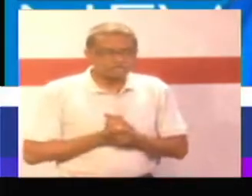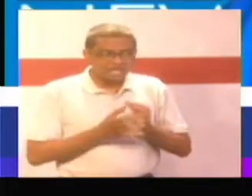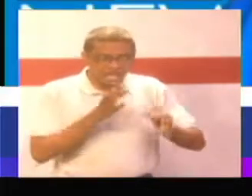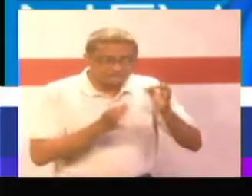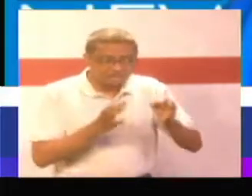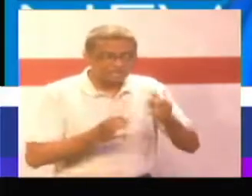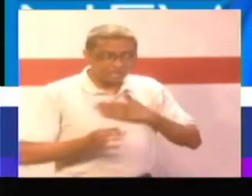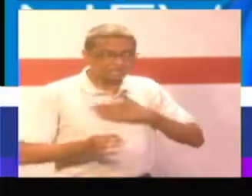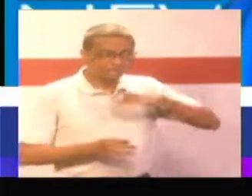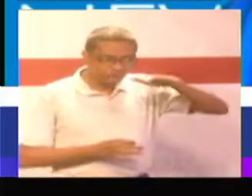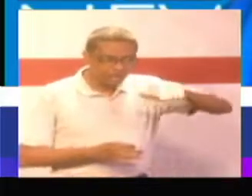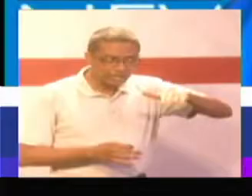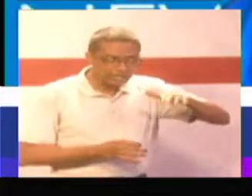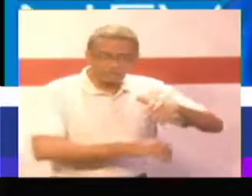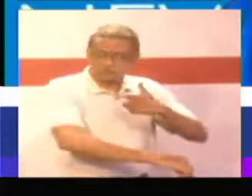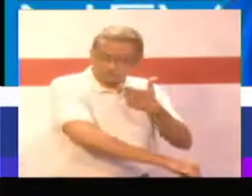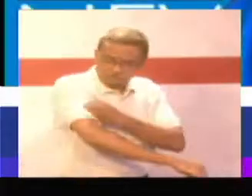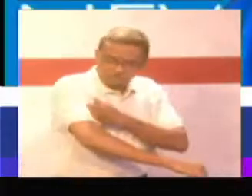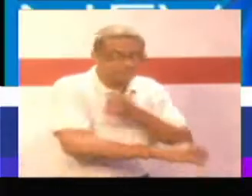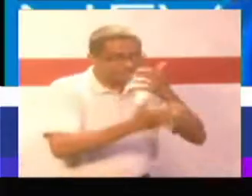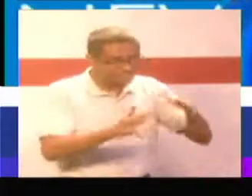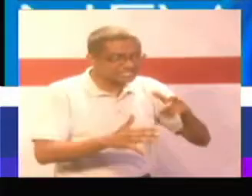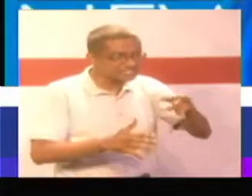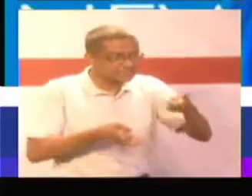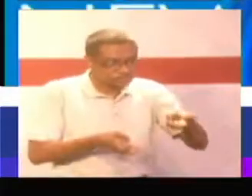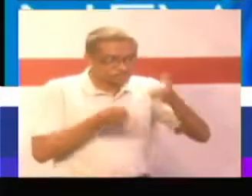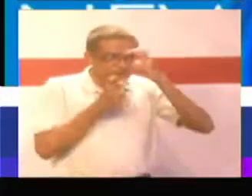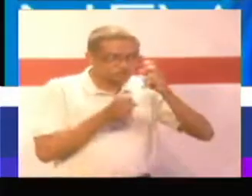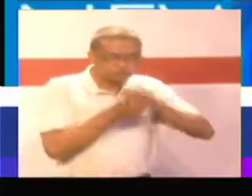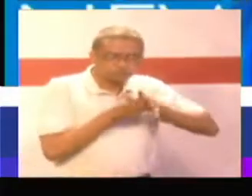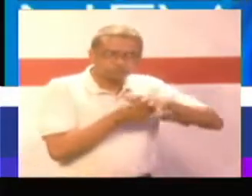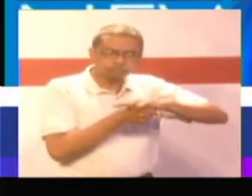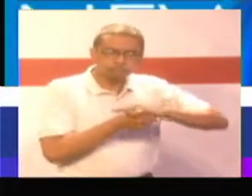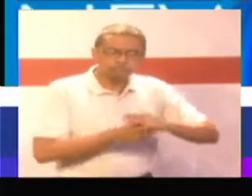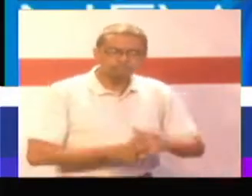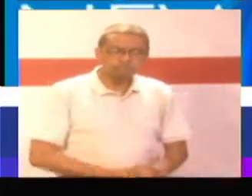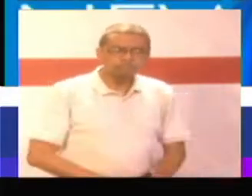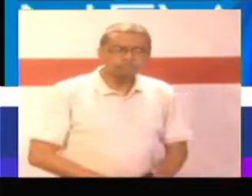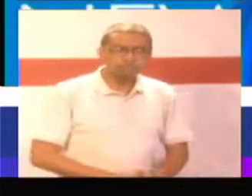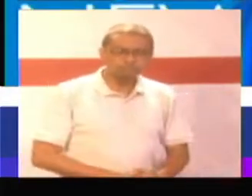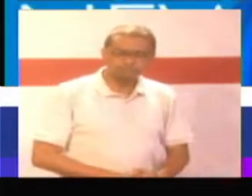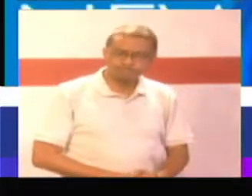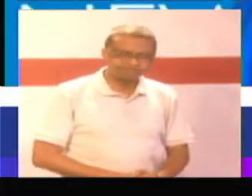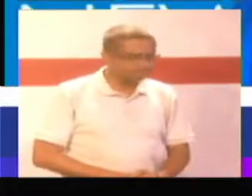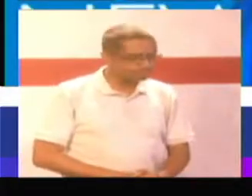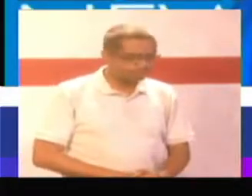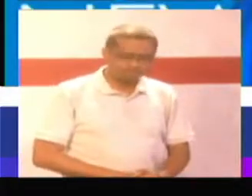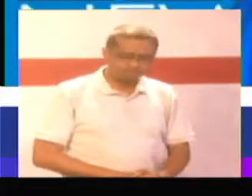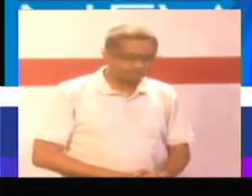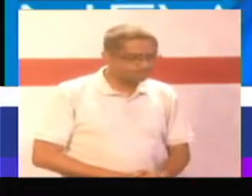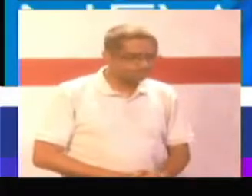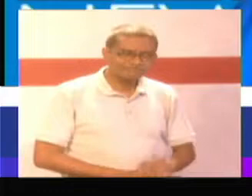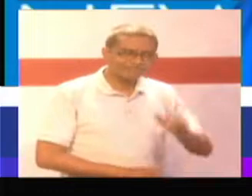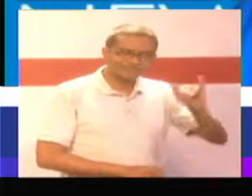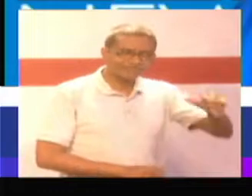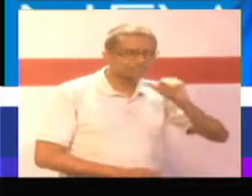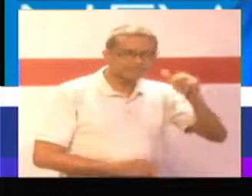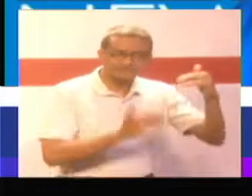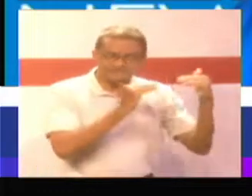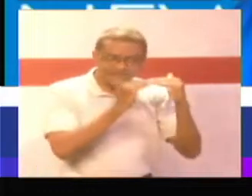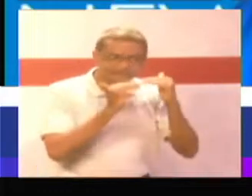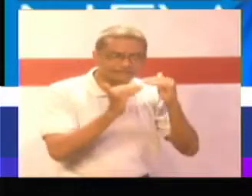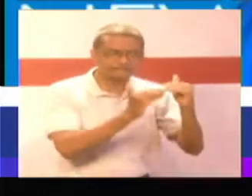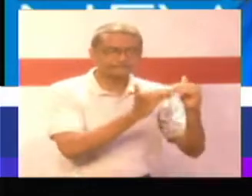vaccinated child contracts COVID, that would be very unfair to them.